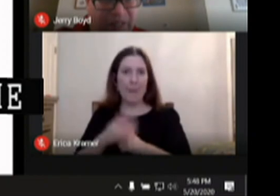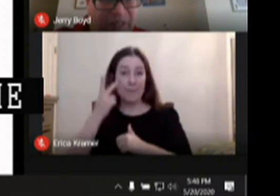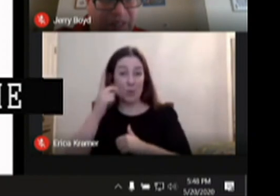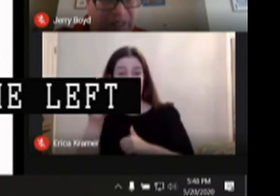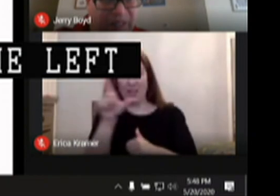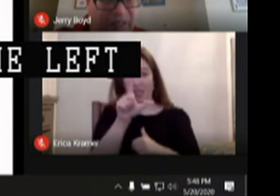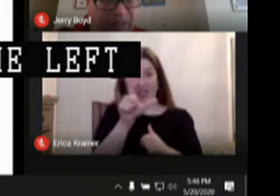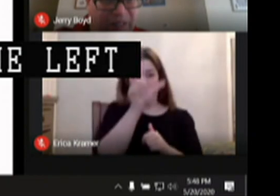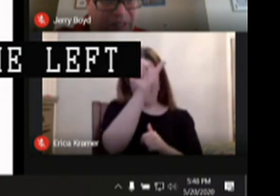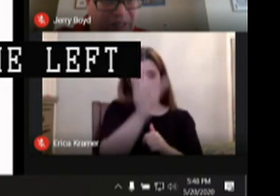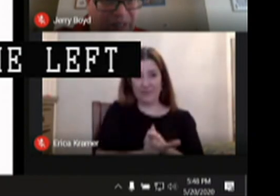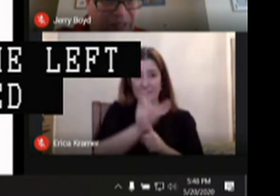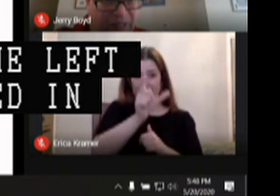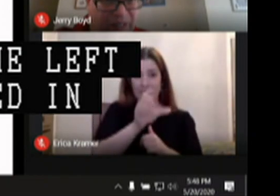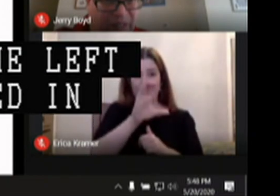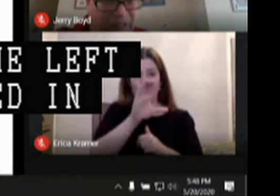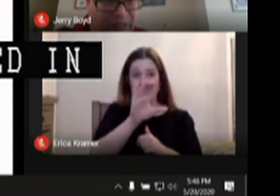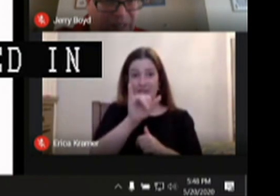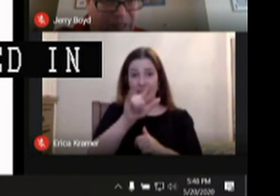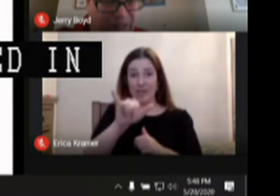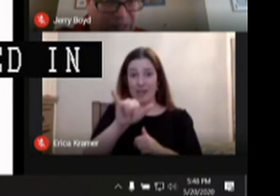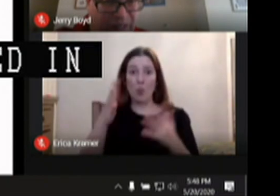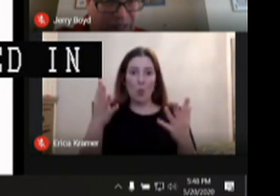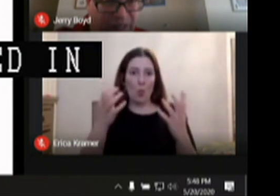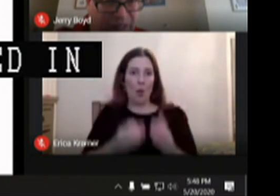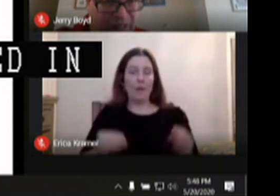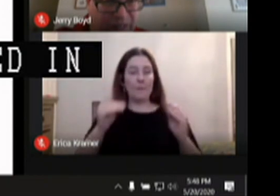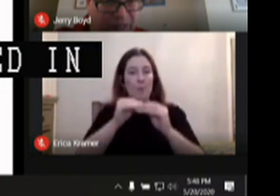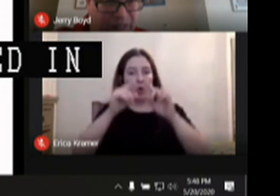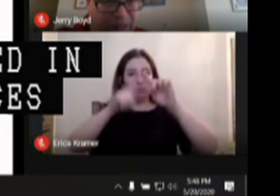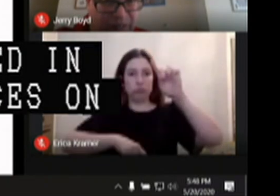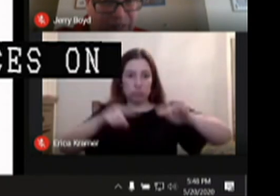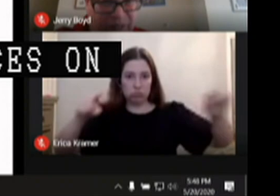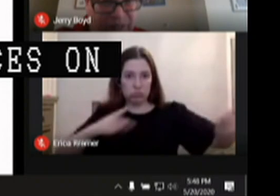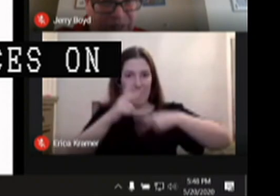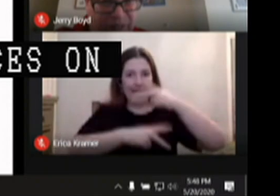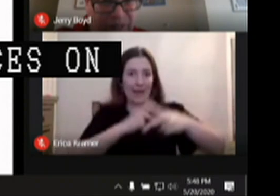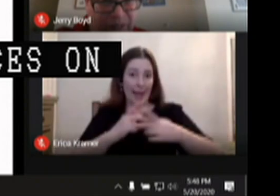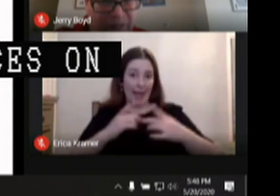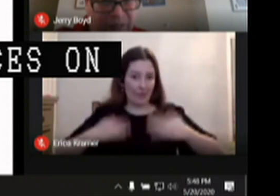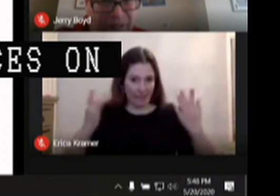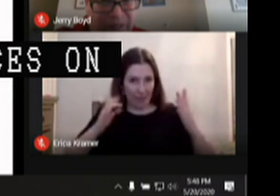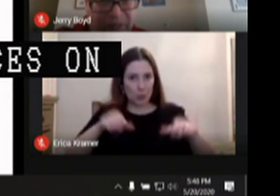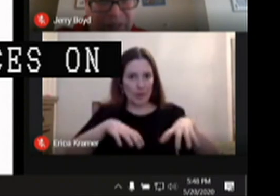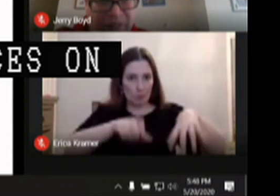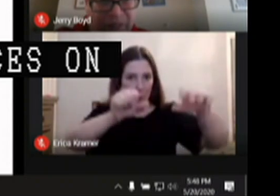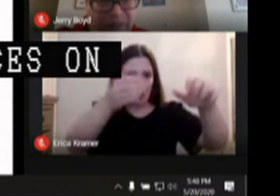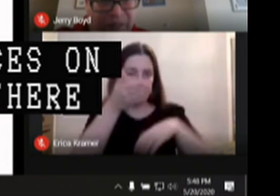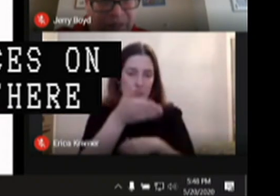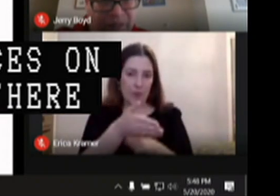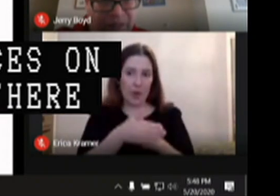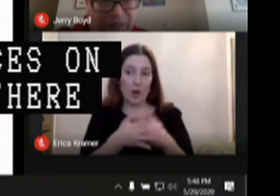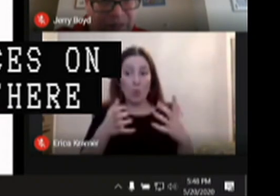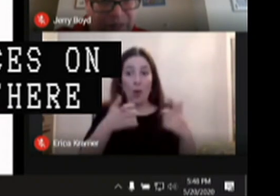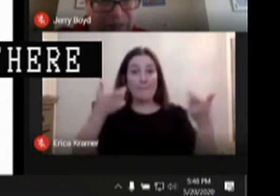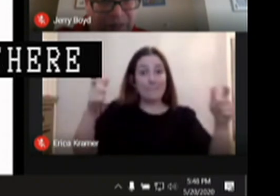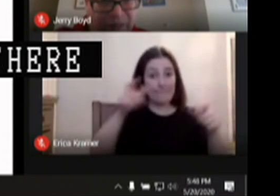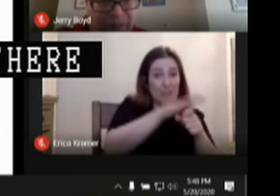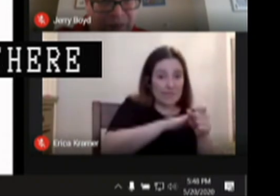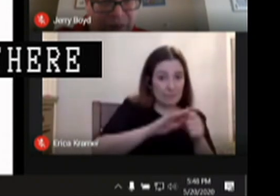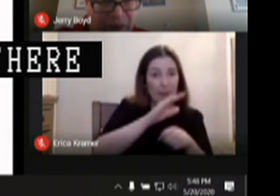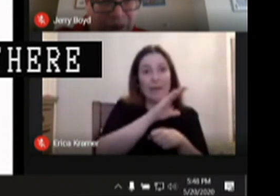in diversifying the kinds of event spaces on the plaza, ensuring that there are some large spaces and some small spaces for a diversity of